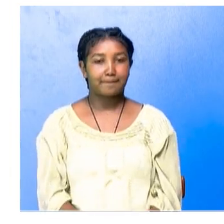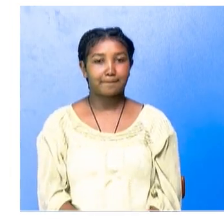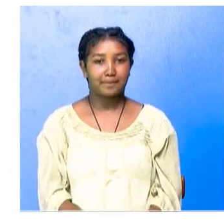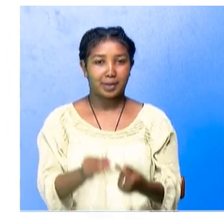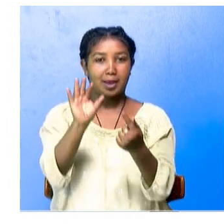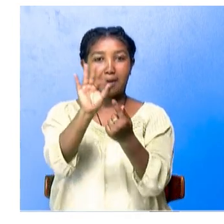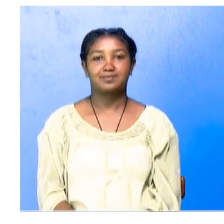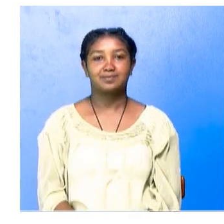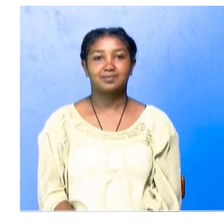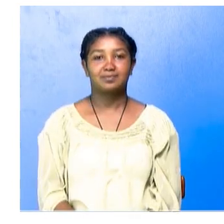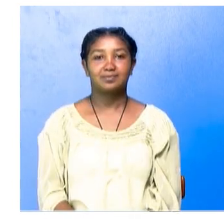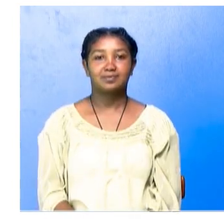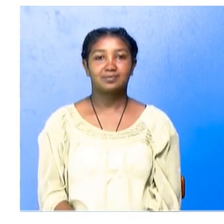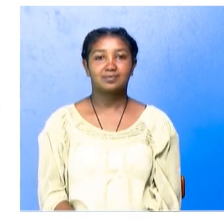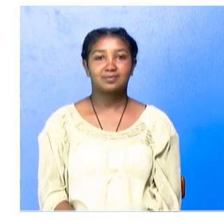banana?